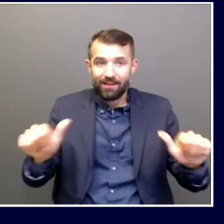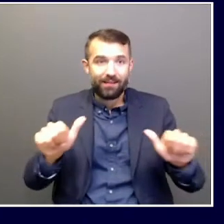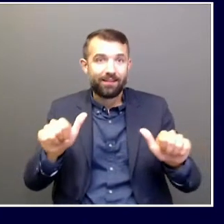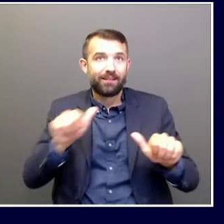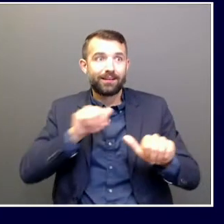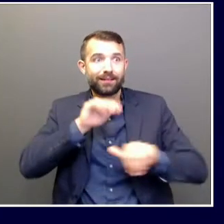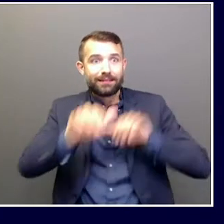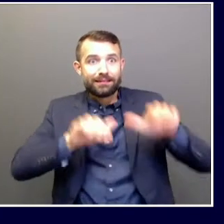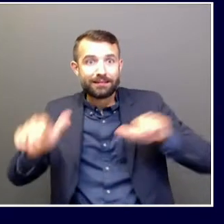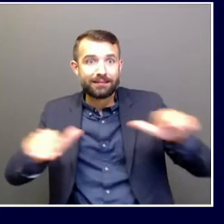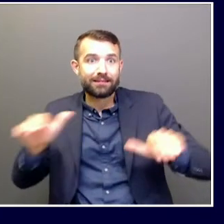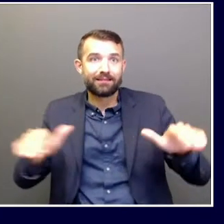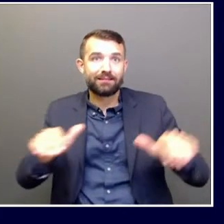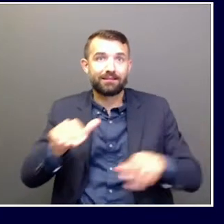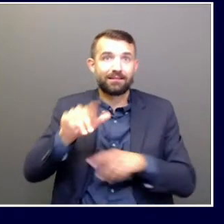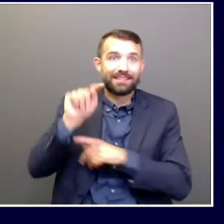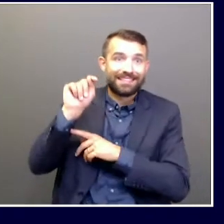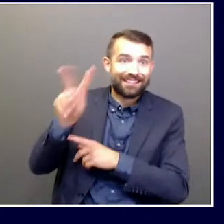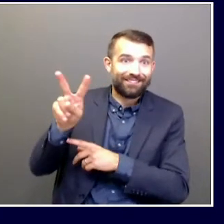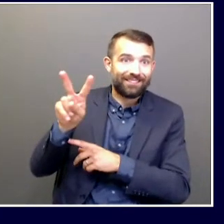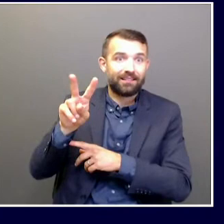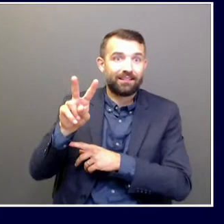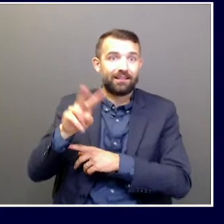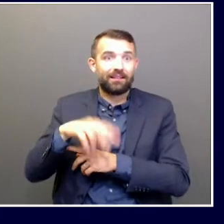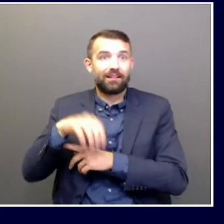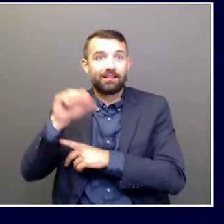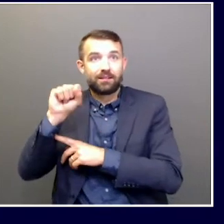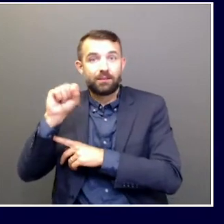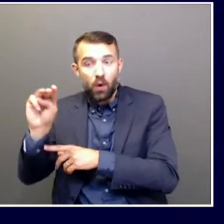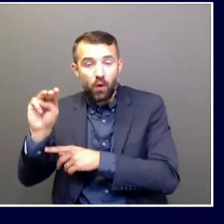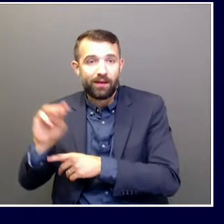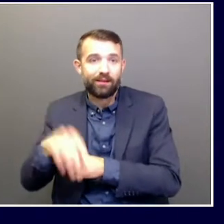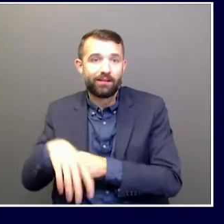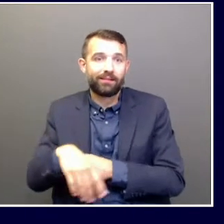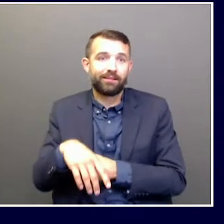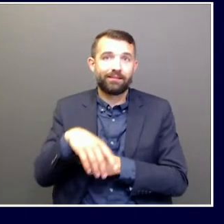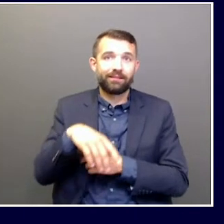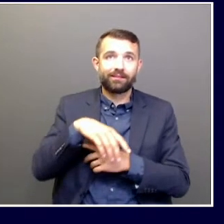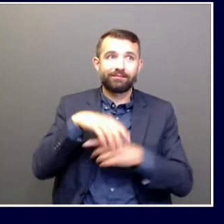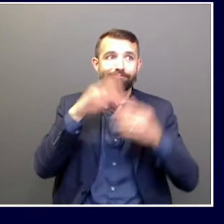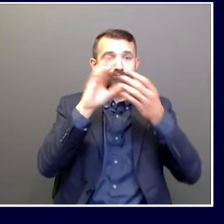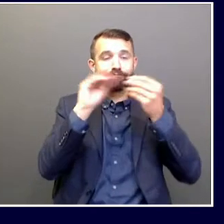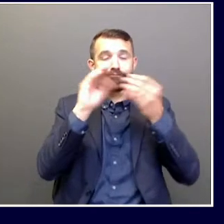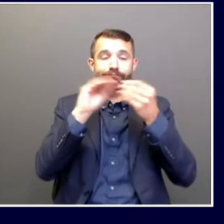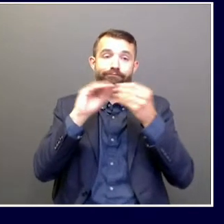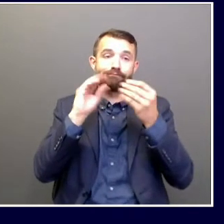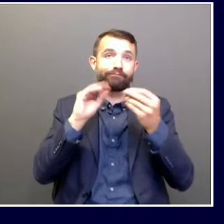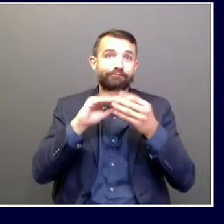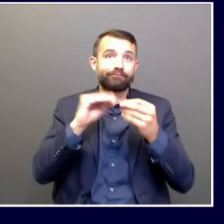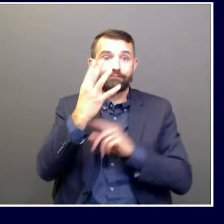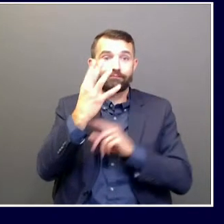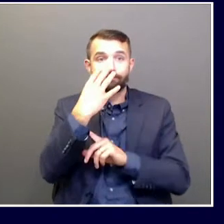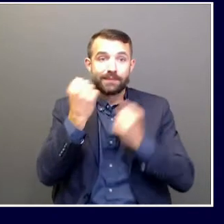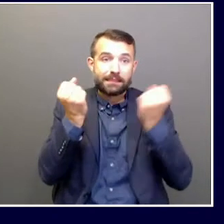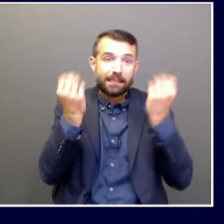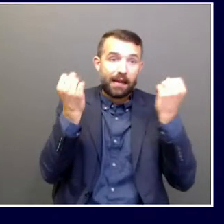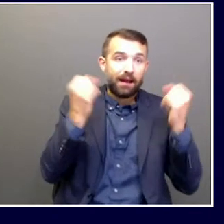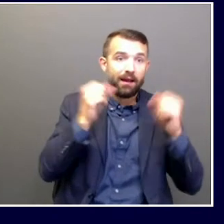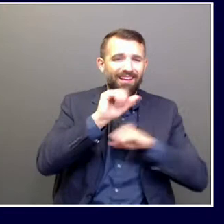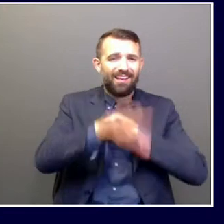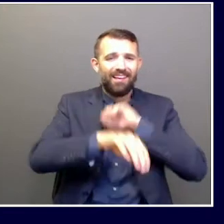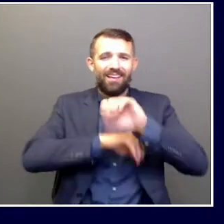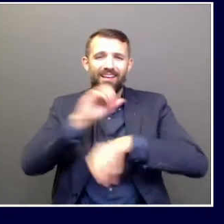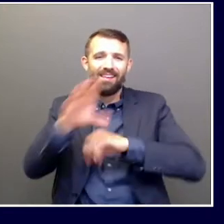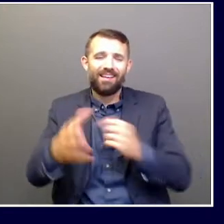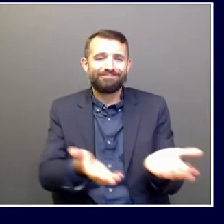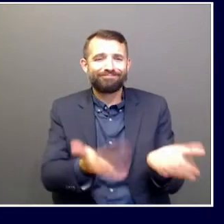in social media, we're doing a lot of messaging about vaccines and how safe they are, how necessary they are, and why everybody who's eligible should